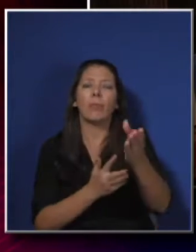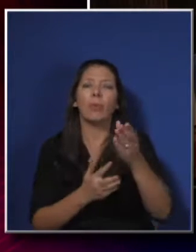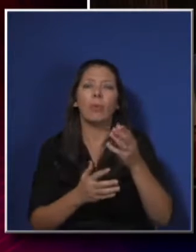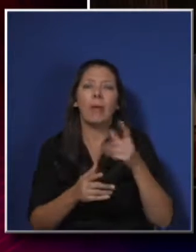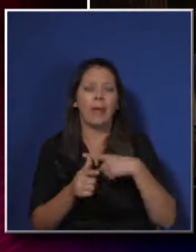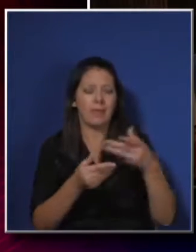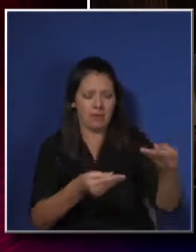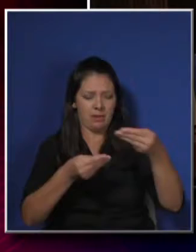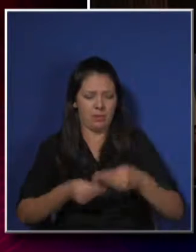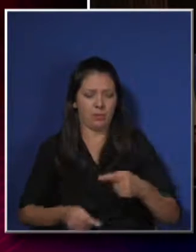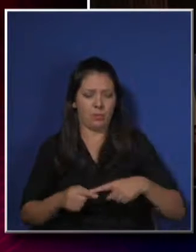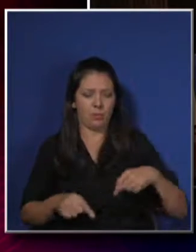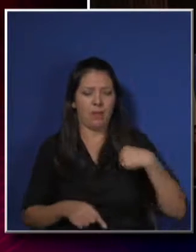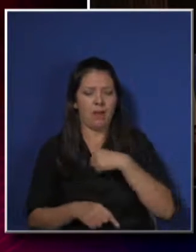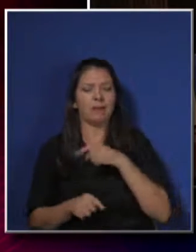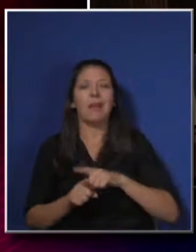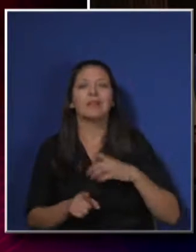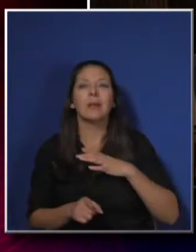see how that's implemented.